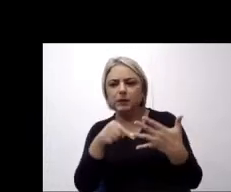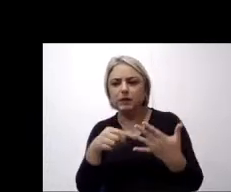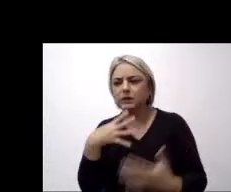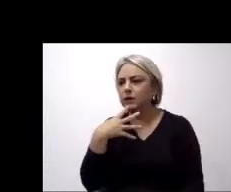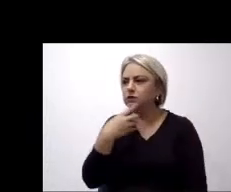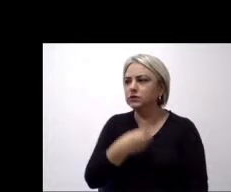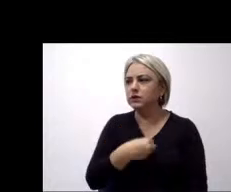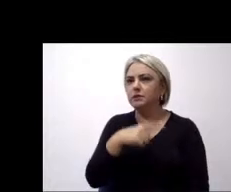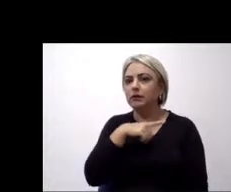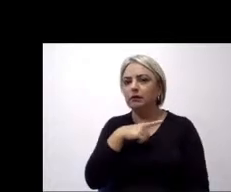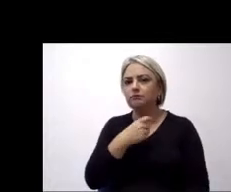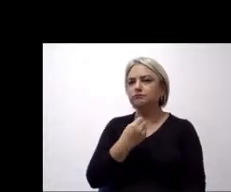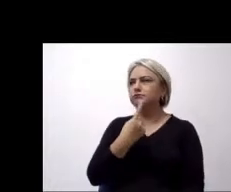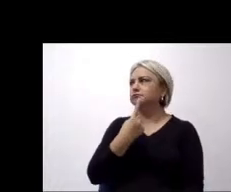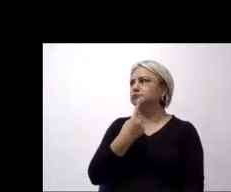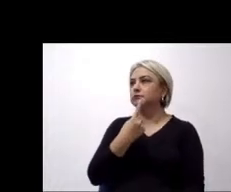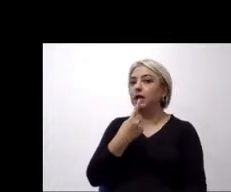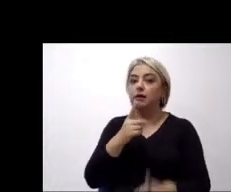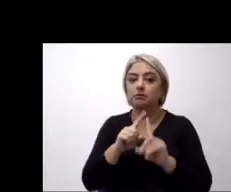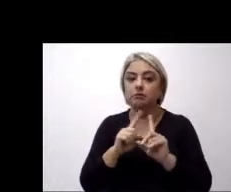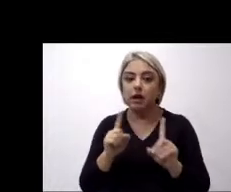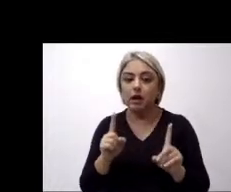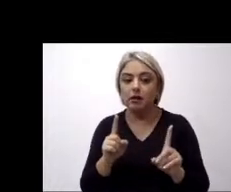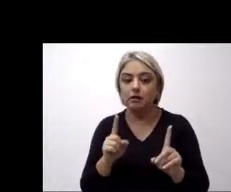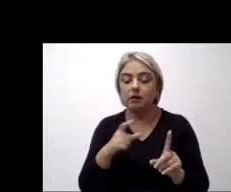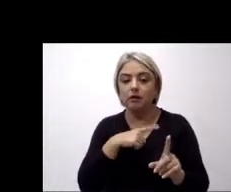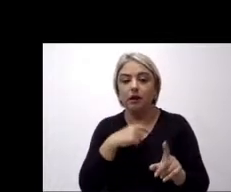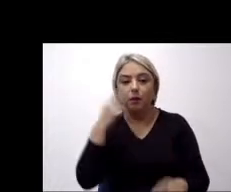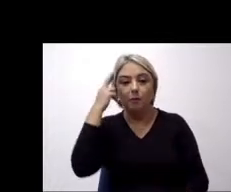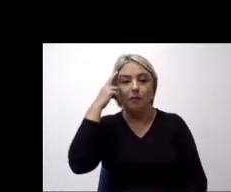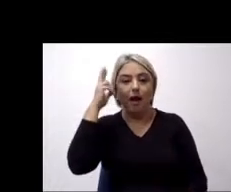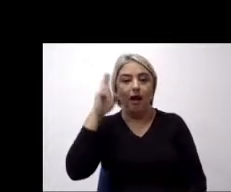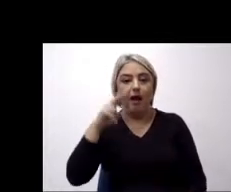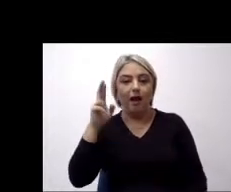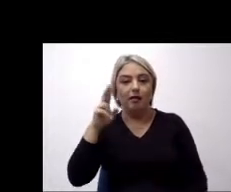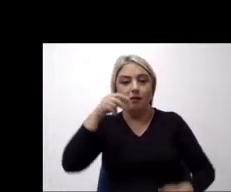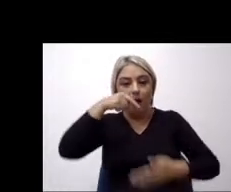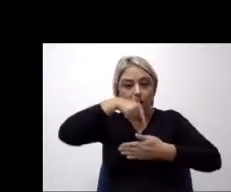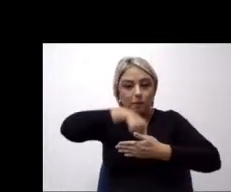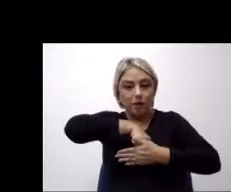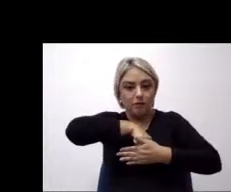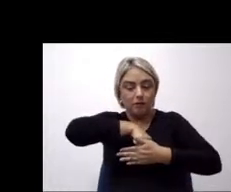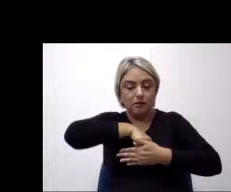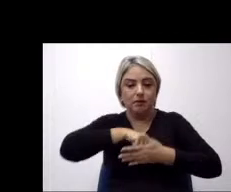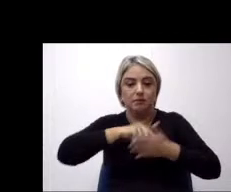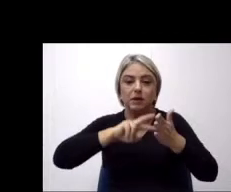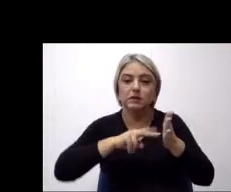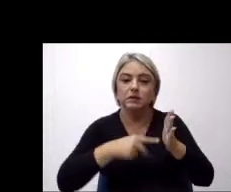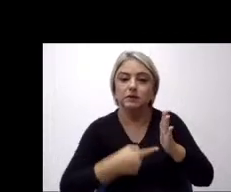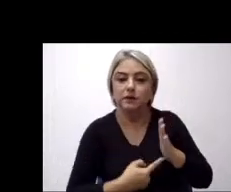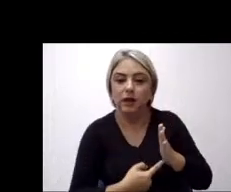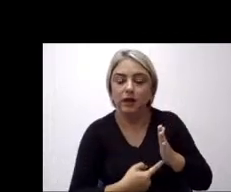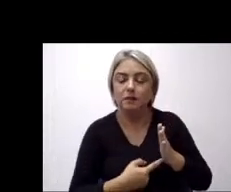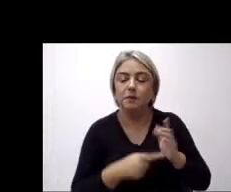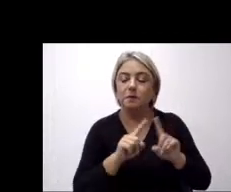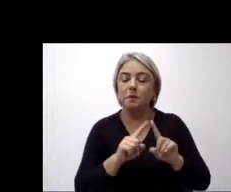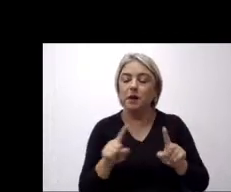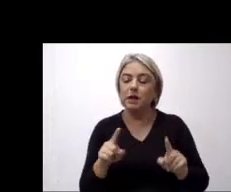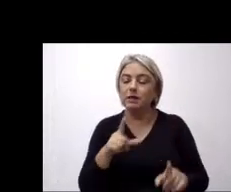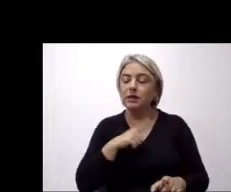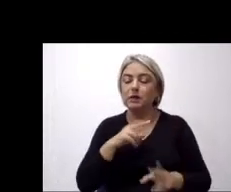also subjective rationality about giving meaning, but they have a real discursive skill